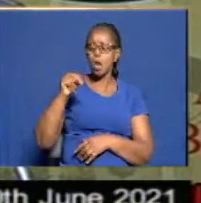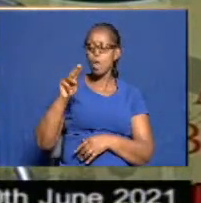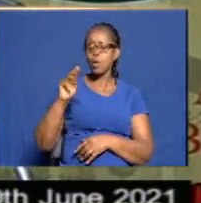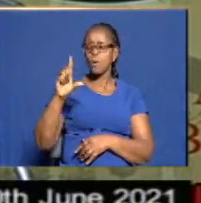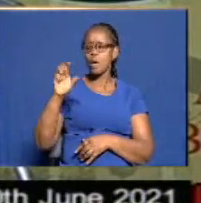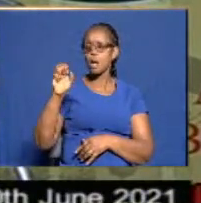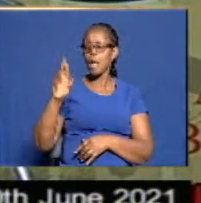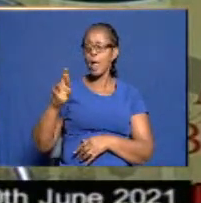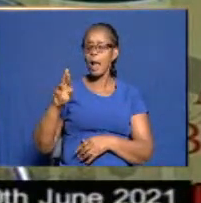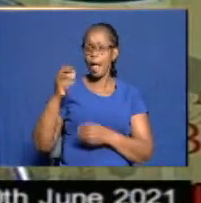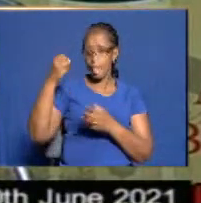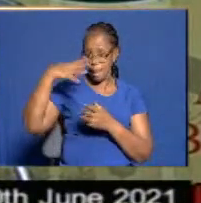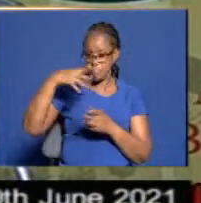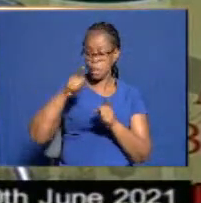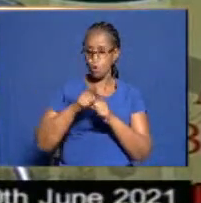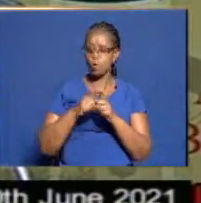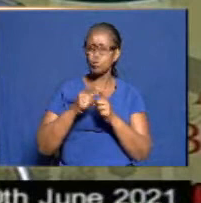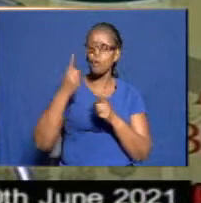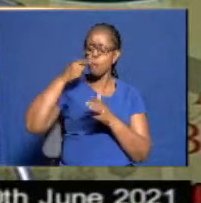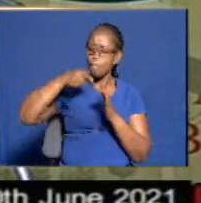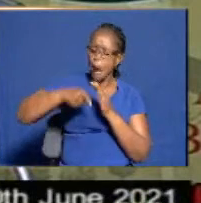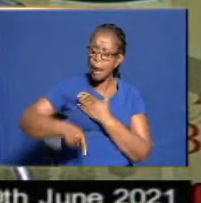coal. Mr. Speaker,